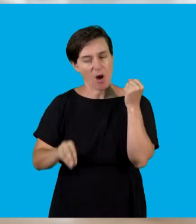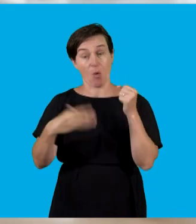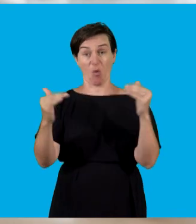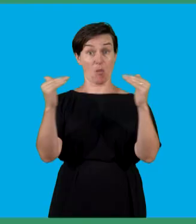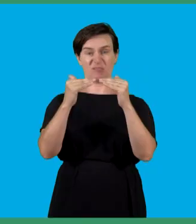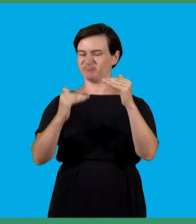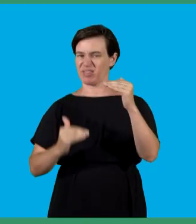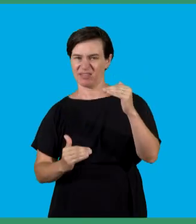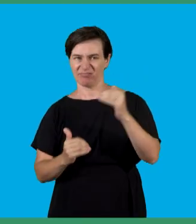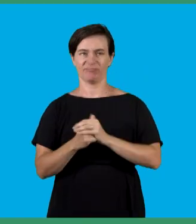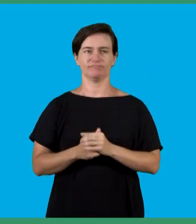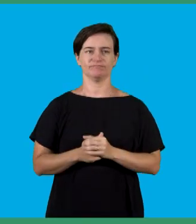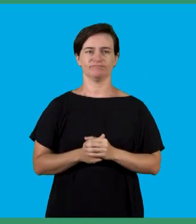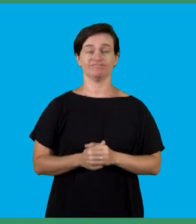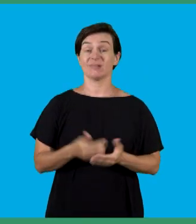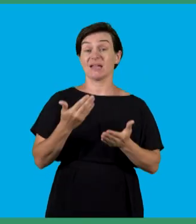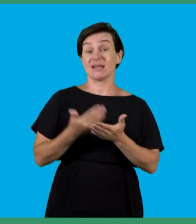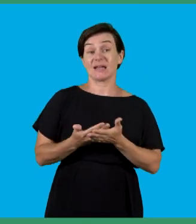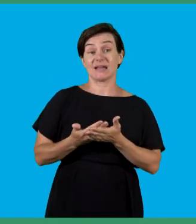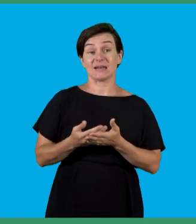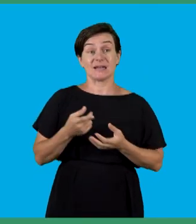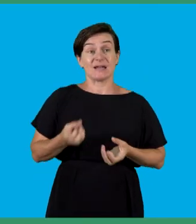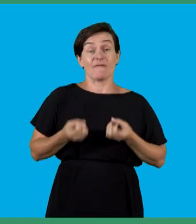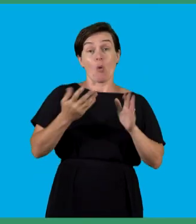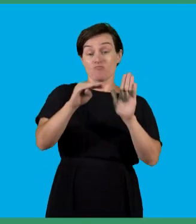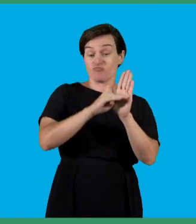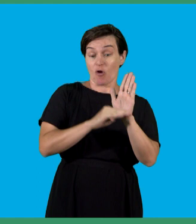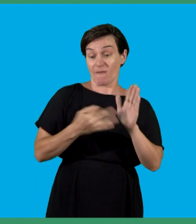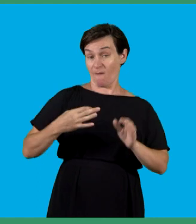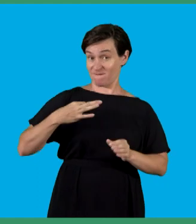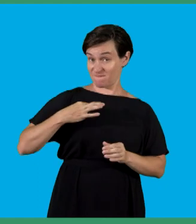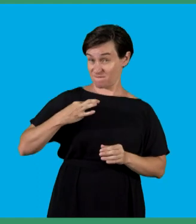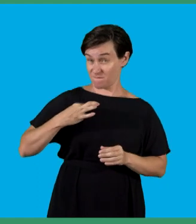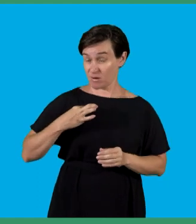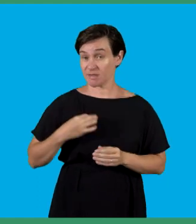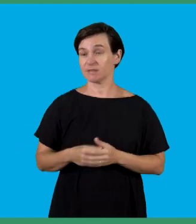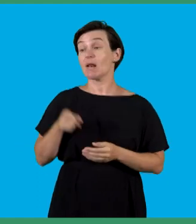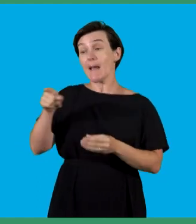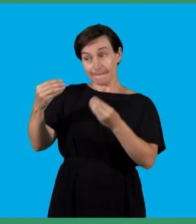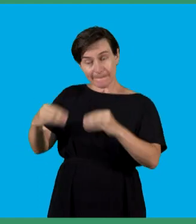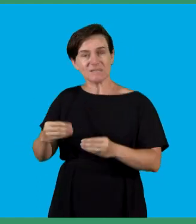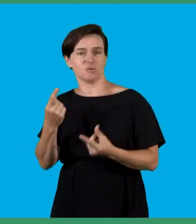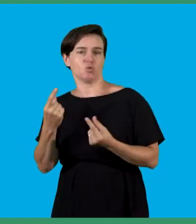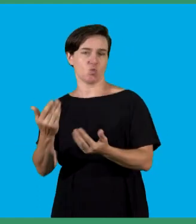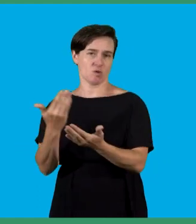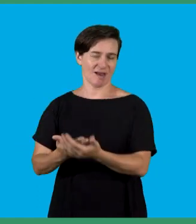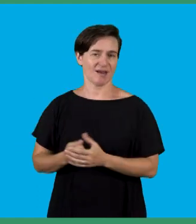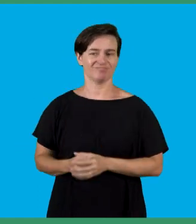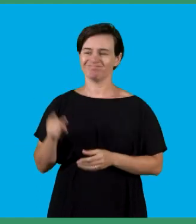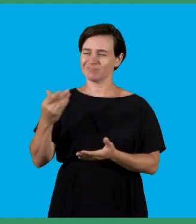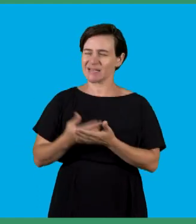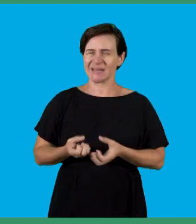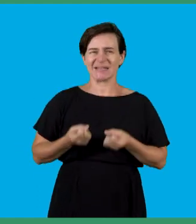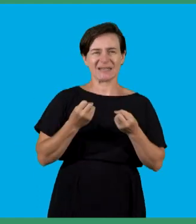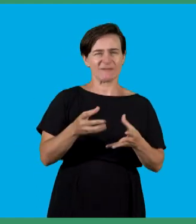poverty. Offer based volunteering programs. So this is the initiative that the business can do. They can